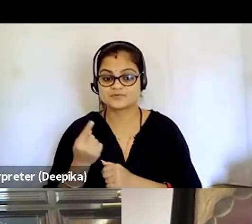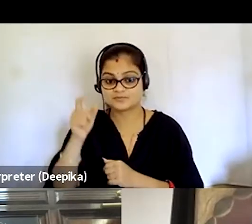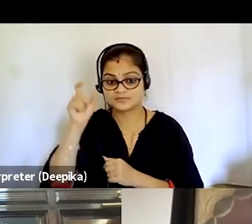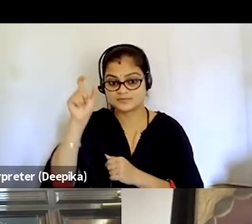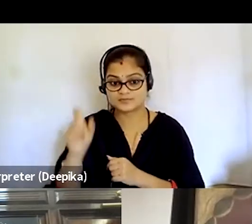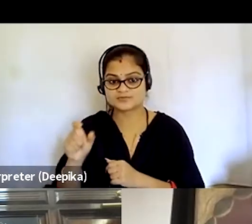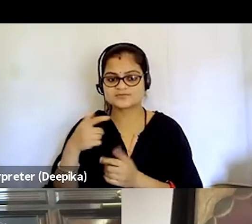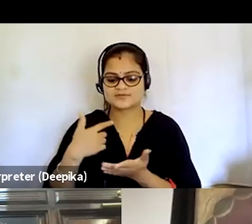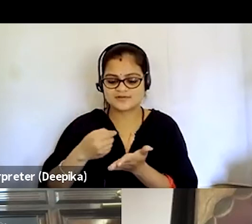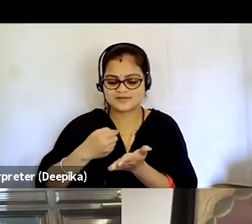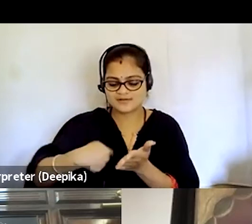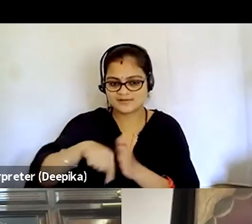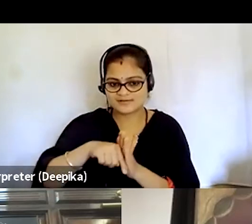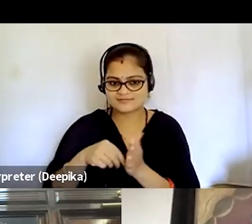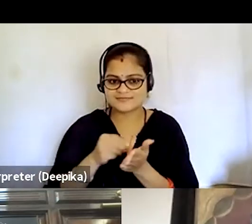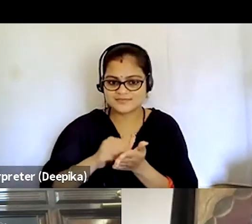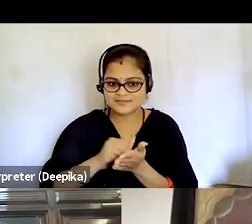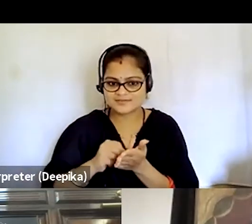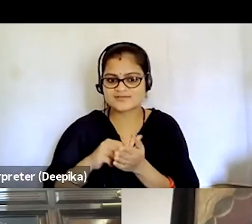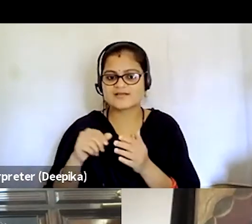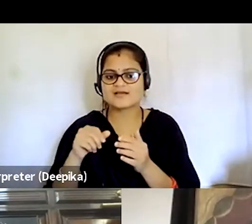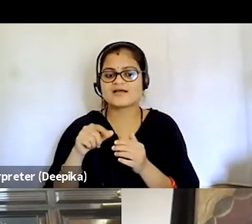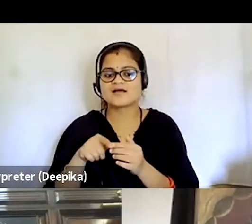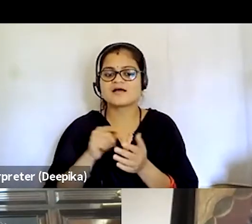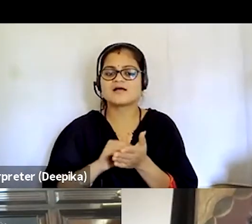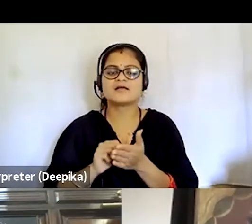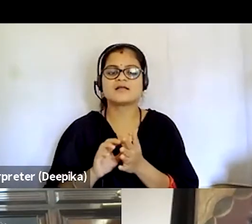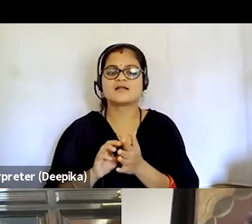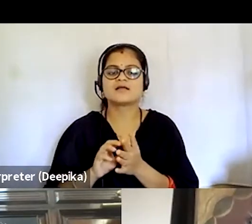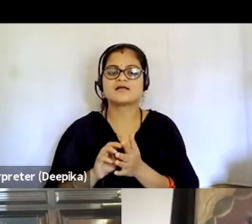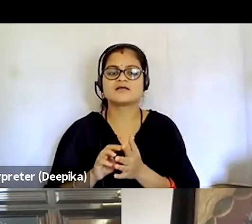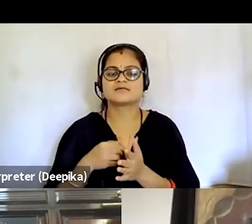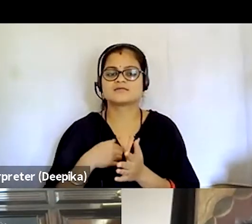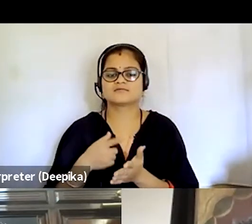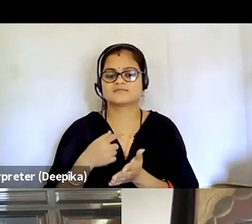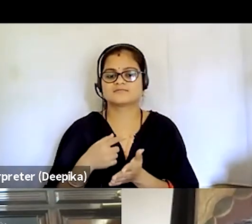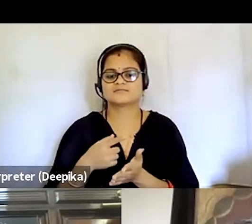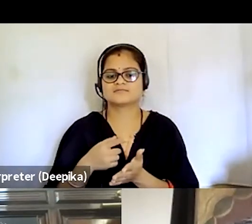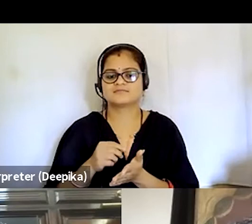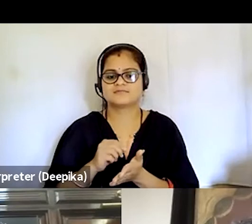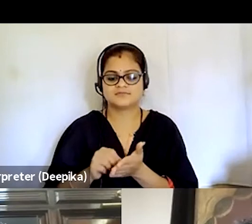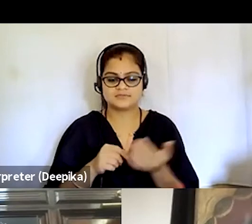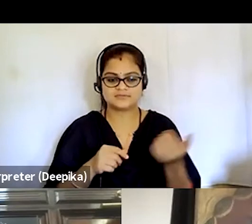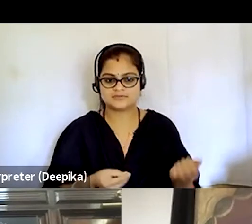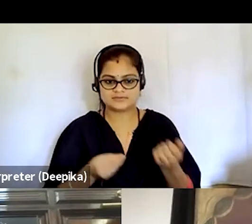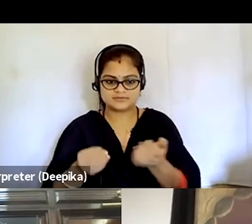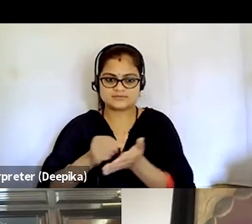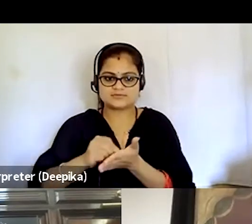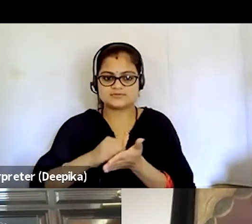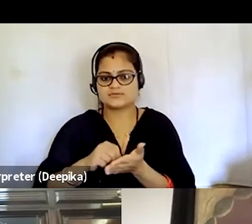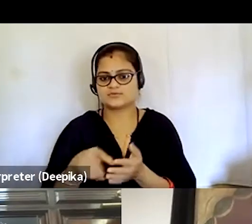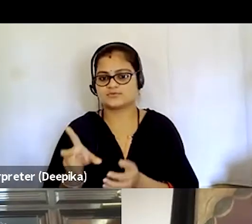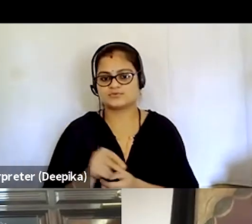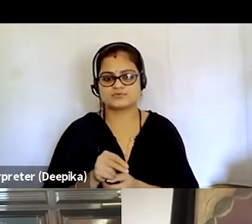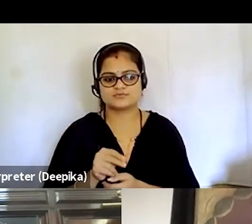an autographed guitar from the Rolling Stones, because Wow. they never signed a guitar. I am also not signed.